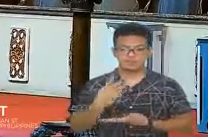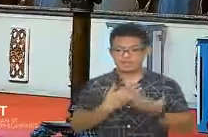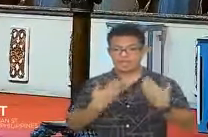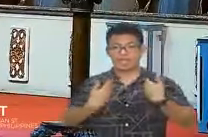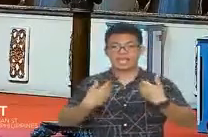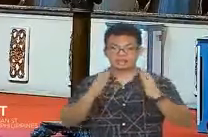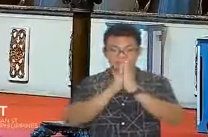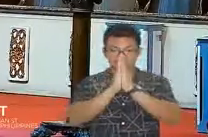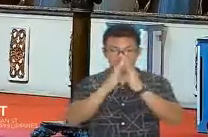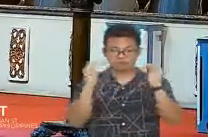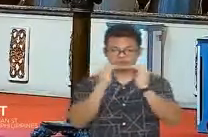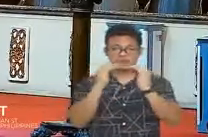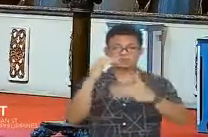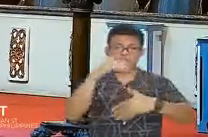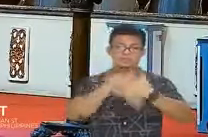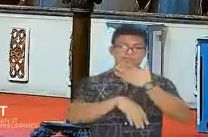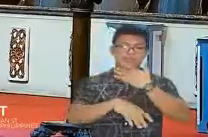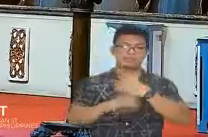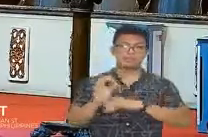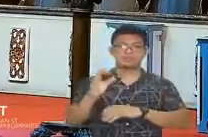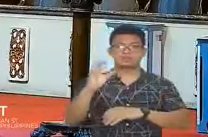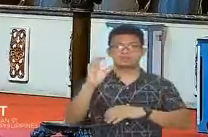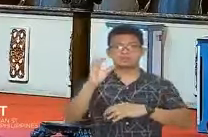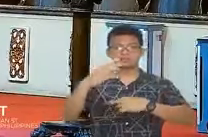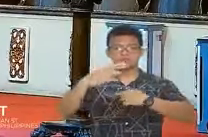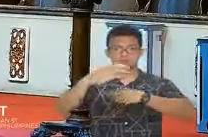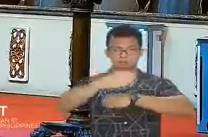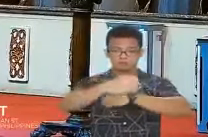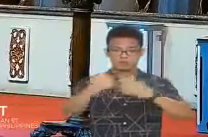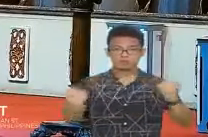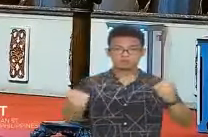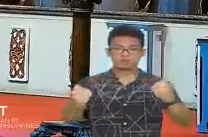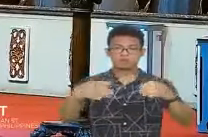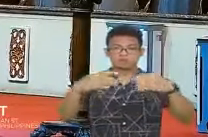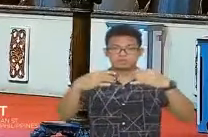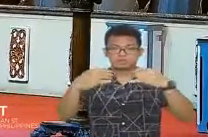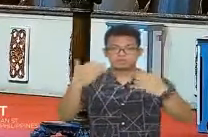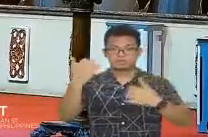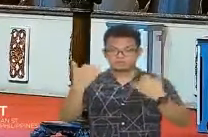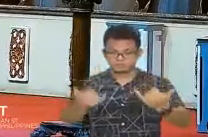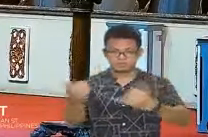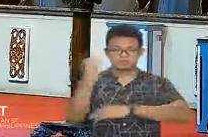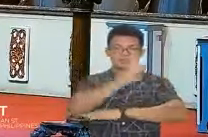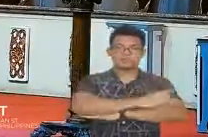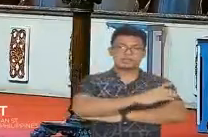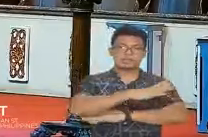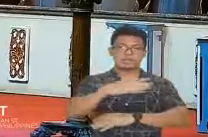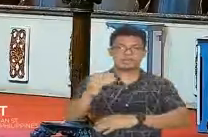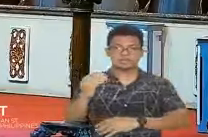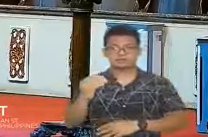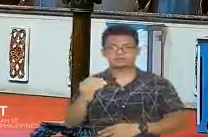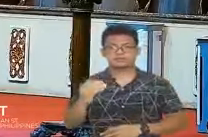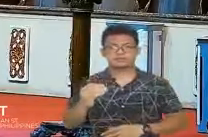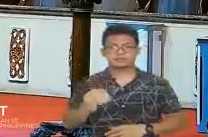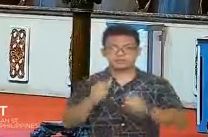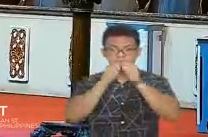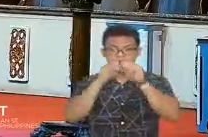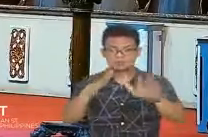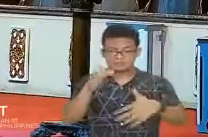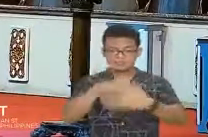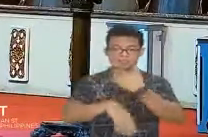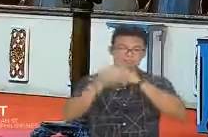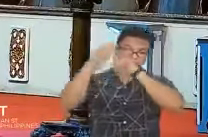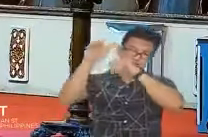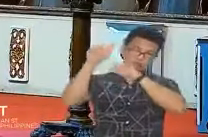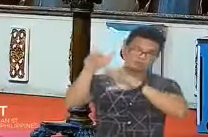we're having prayer meeting in the office today, and we were saying, folks, listen carefully. The